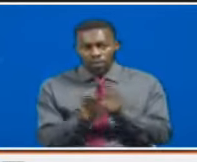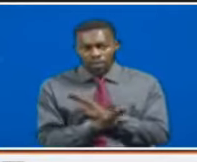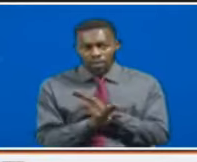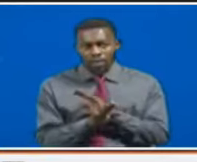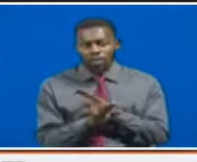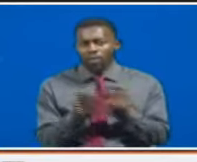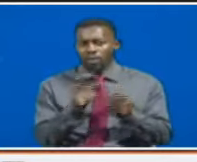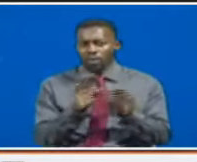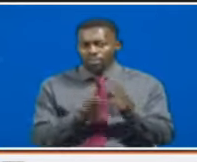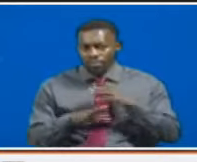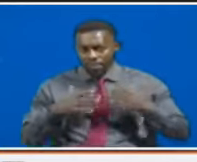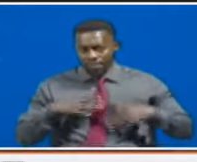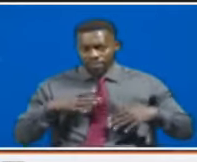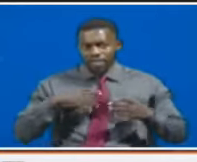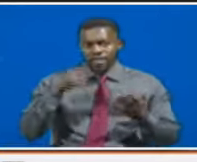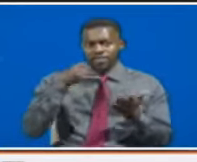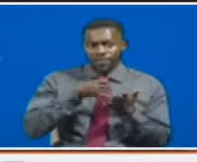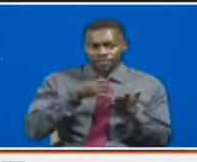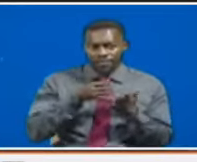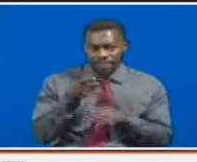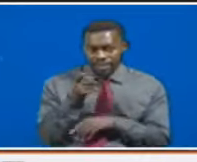who've been involved in this